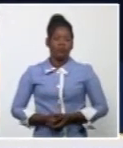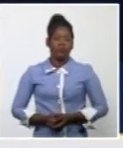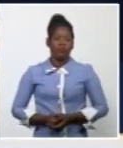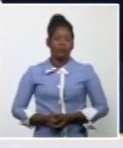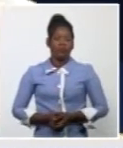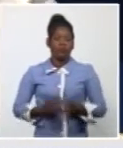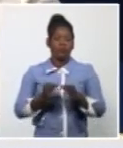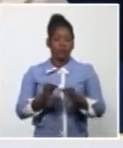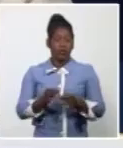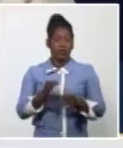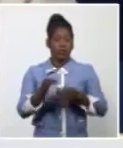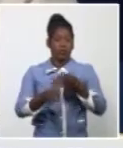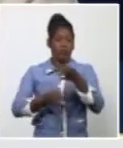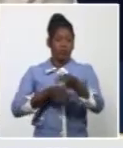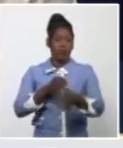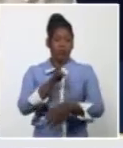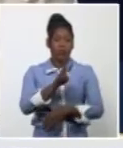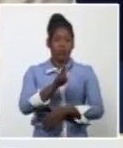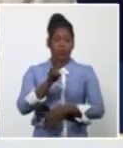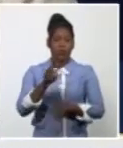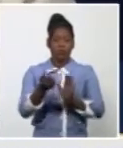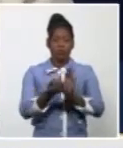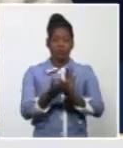After the latest diagnosis,